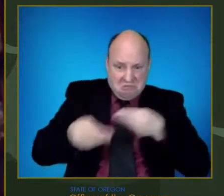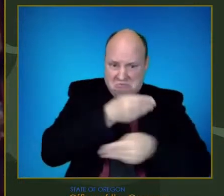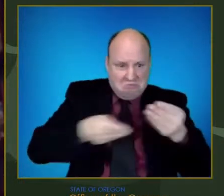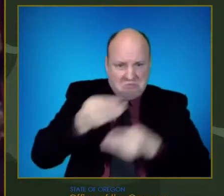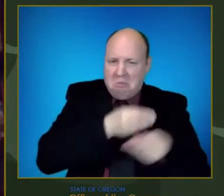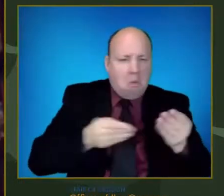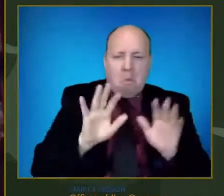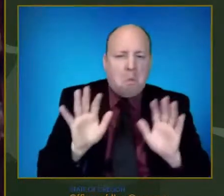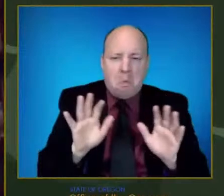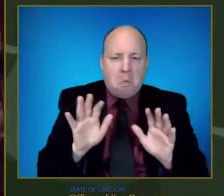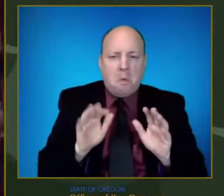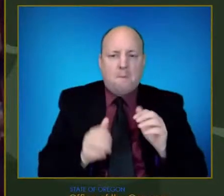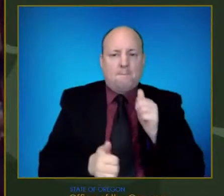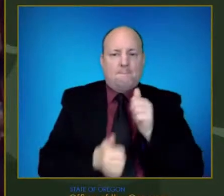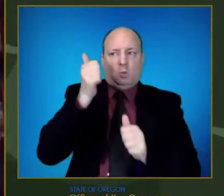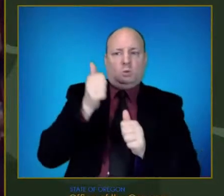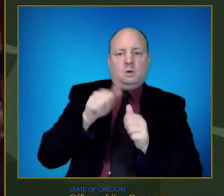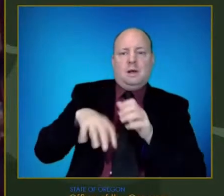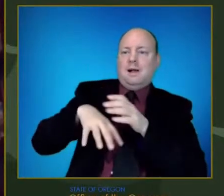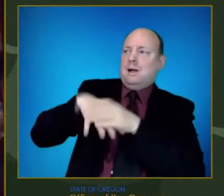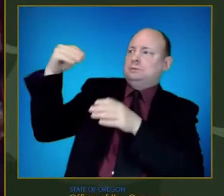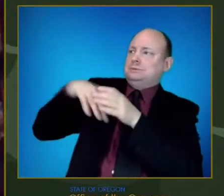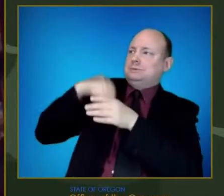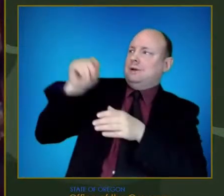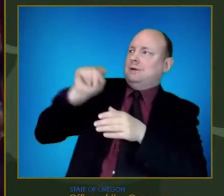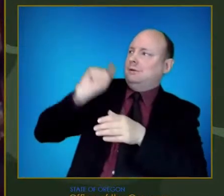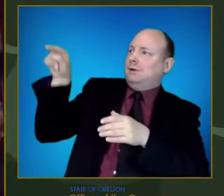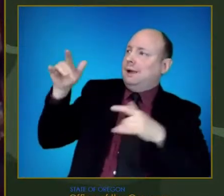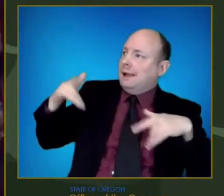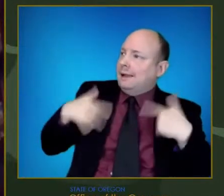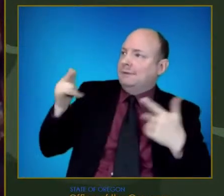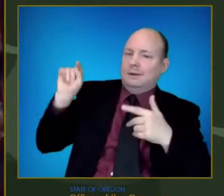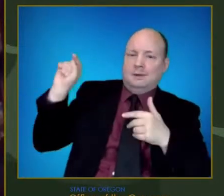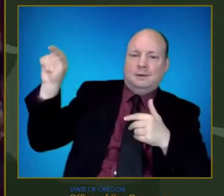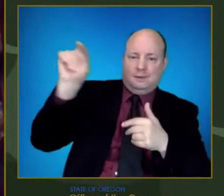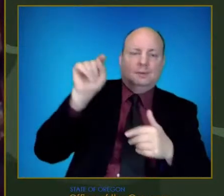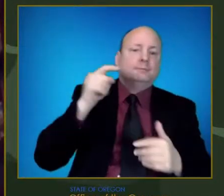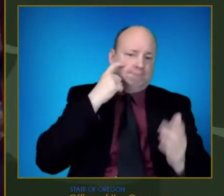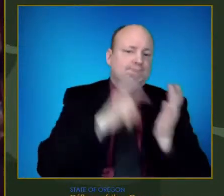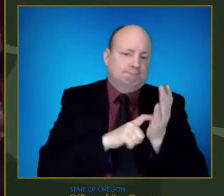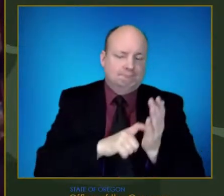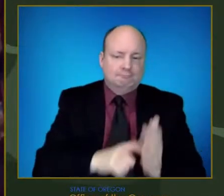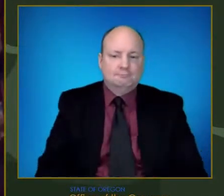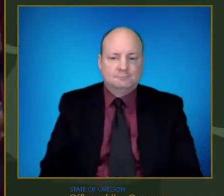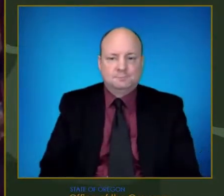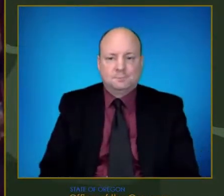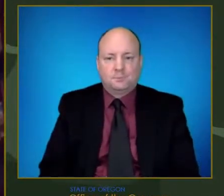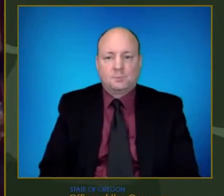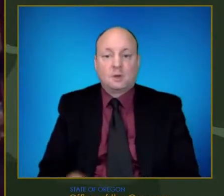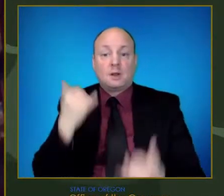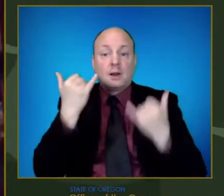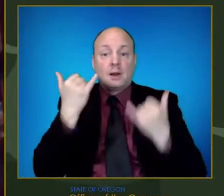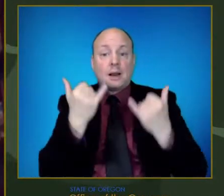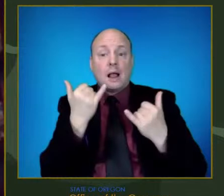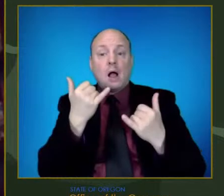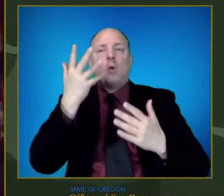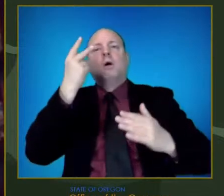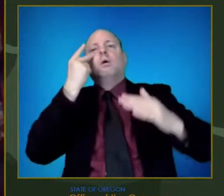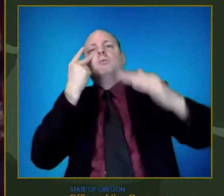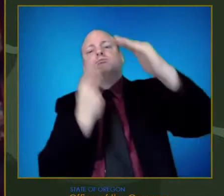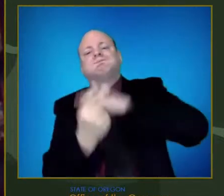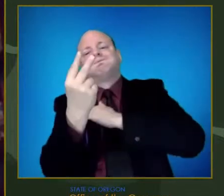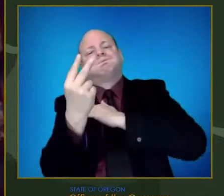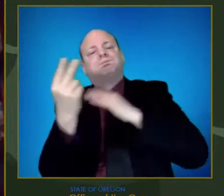schools. Now, finally, let me turn to our COVID-19 forecast. The report shows a considerable increase of transmission